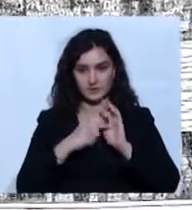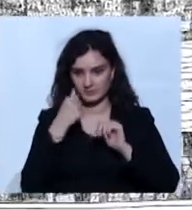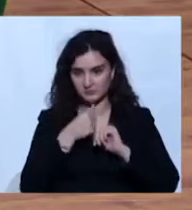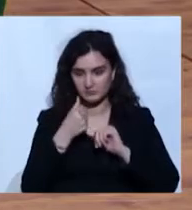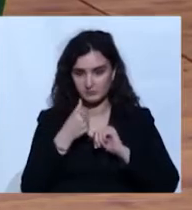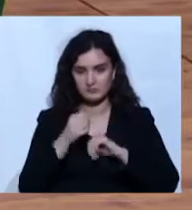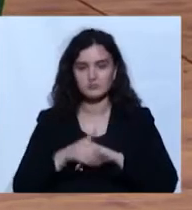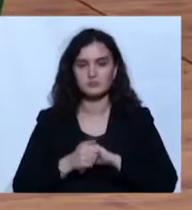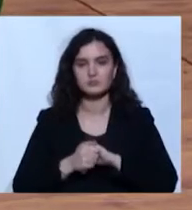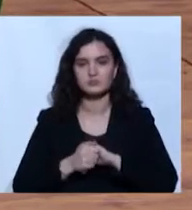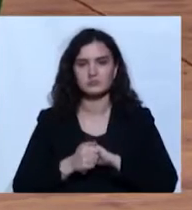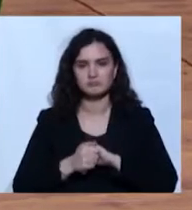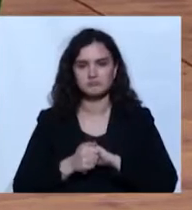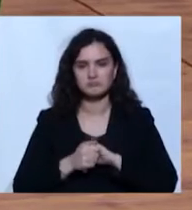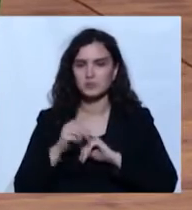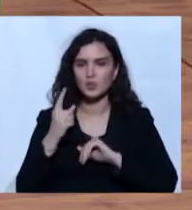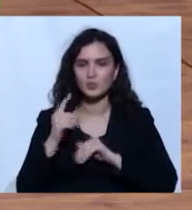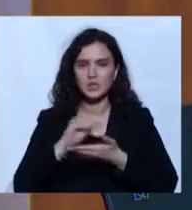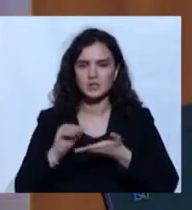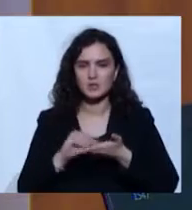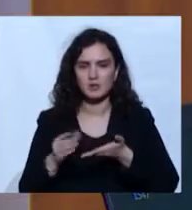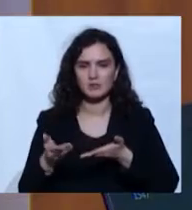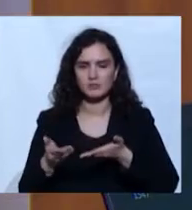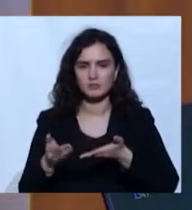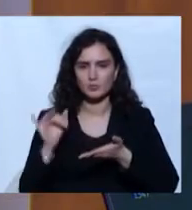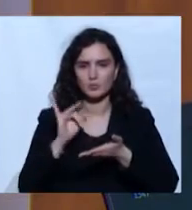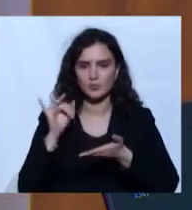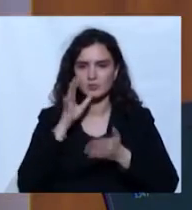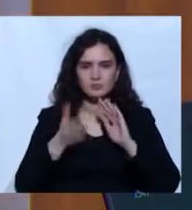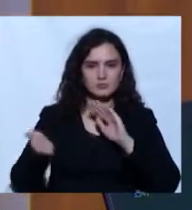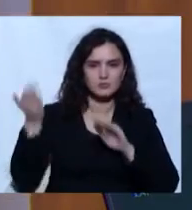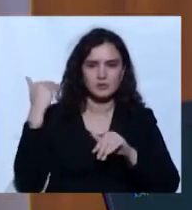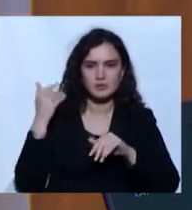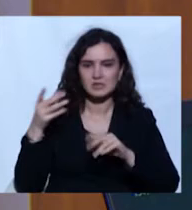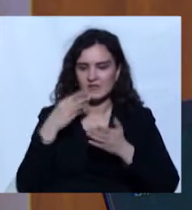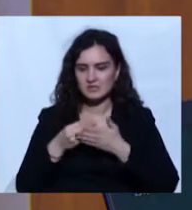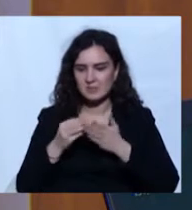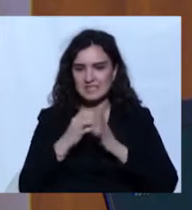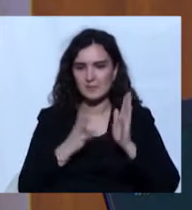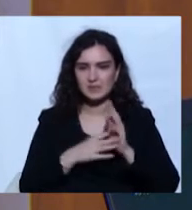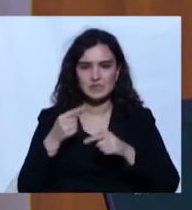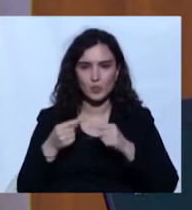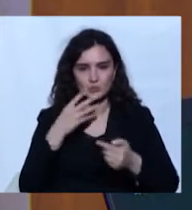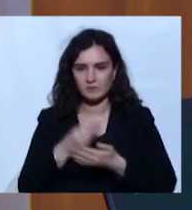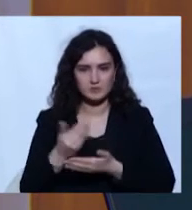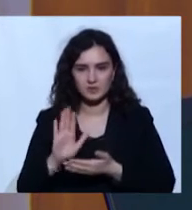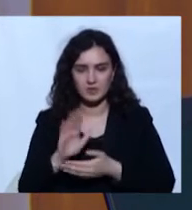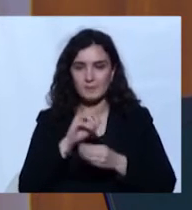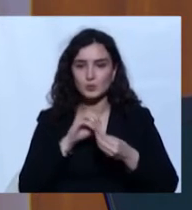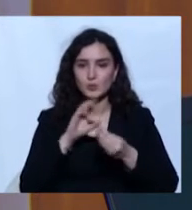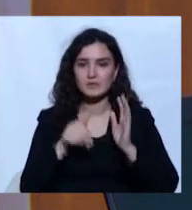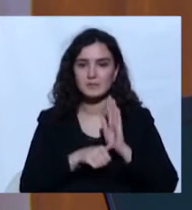Yes. Now, the question comes up, why write a story about a time that's not your own? And I